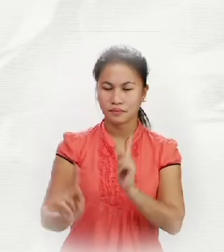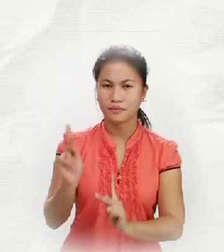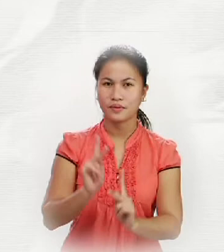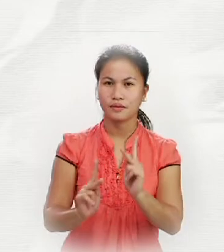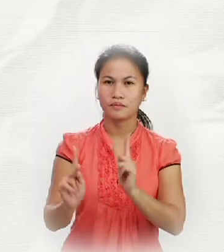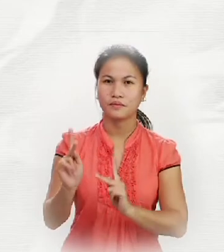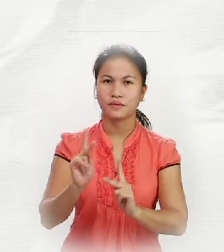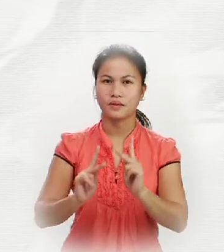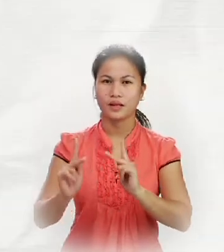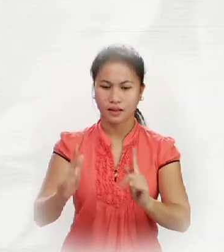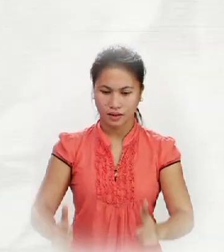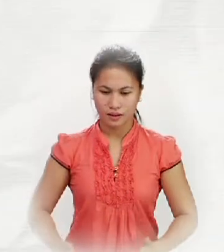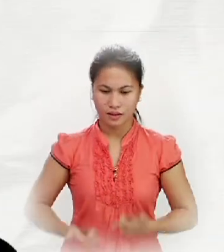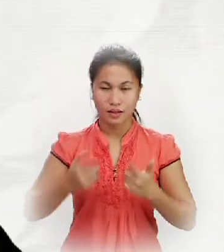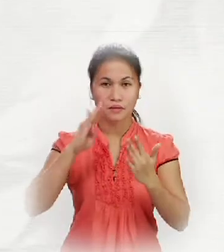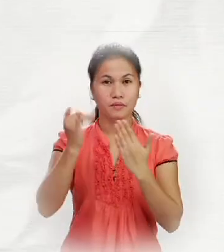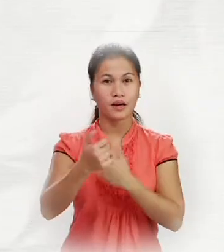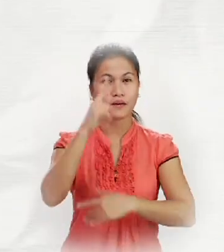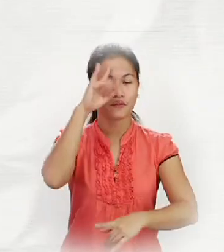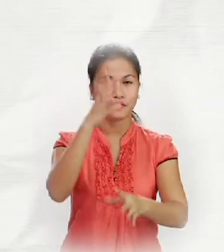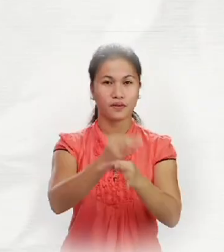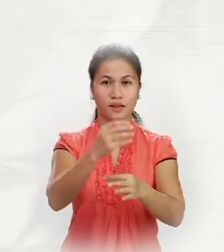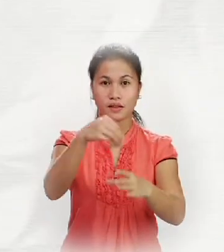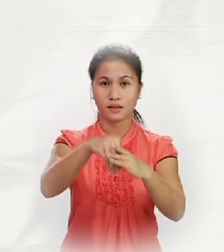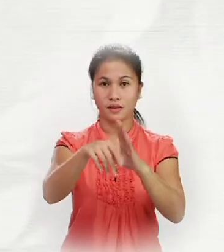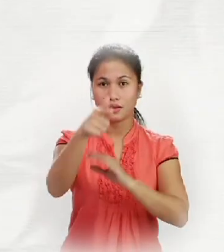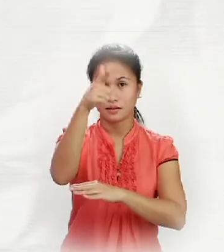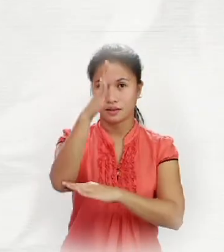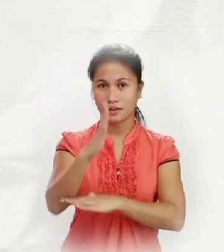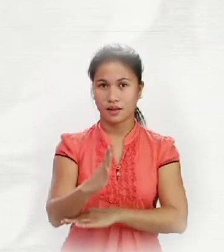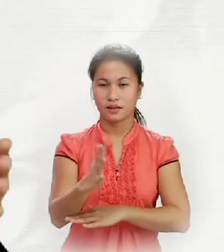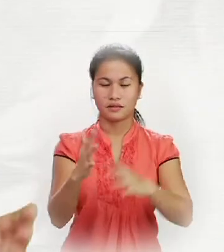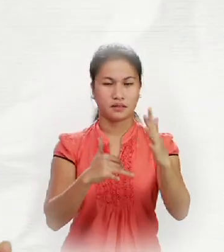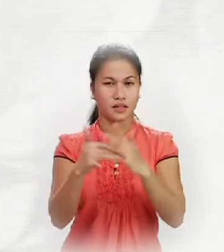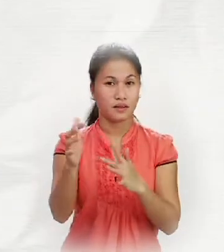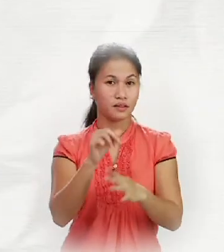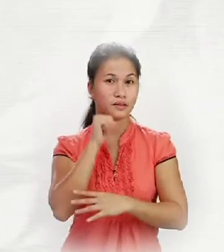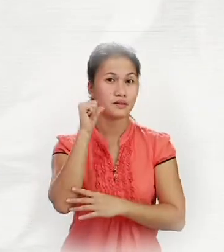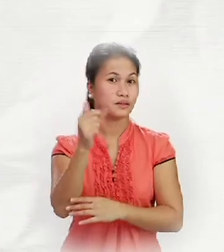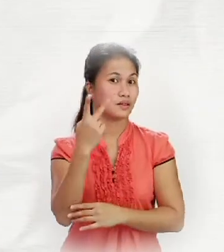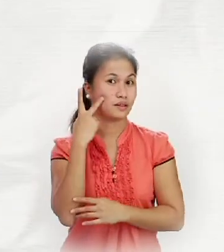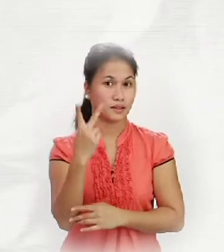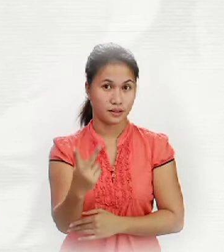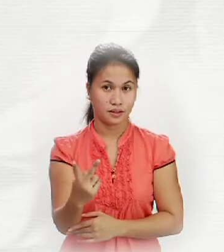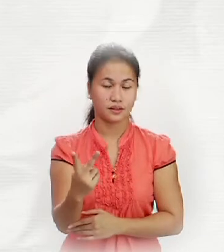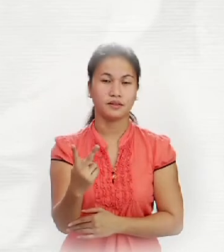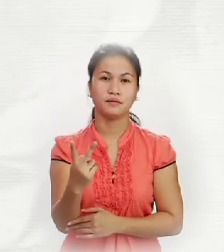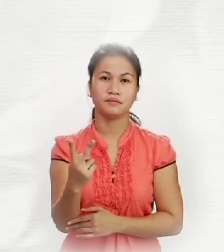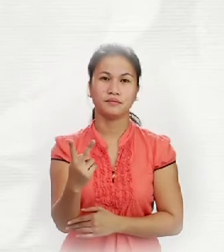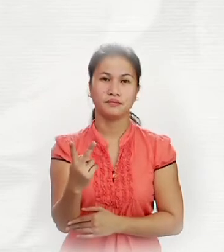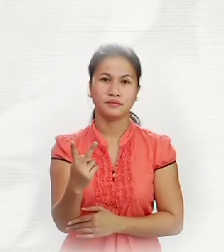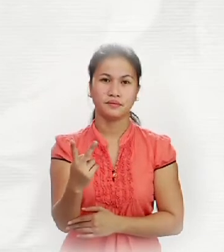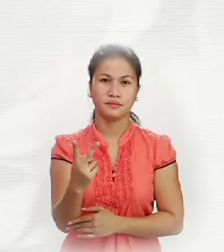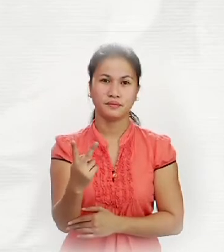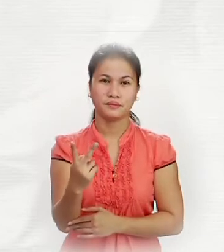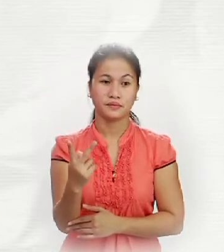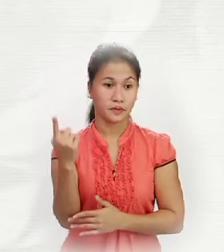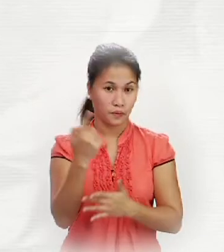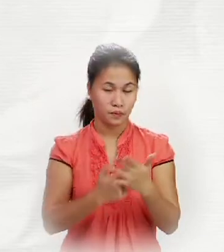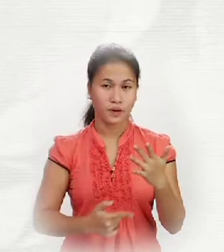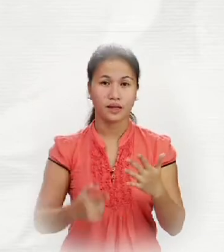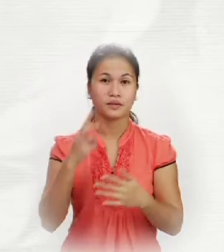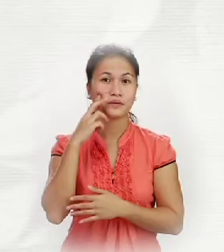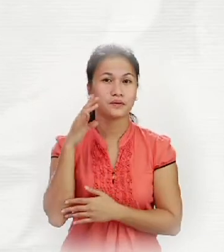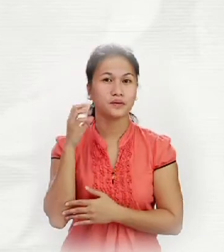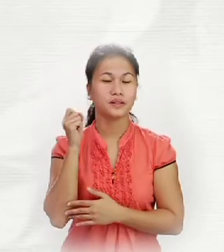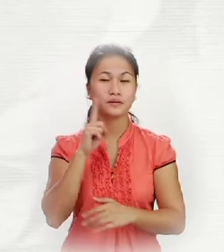by faith. Faith in God. And even if they do not see what